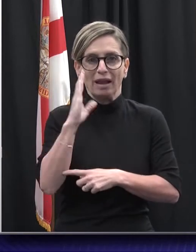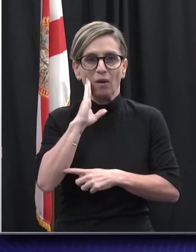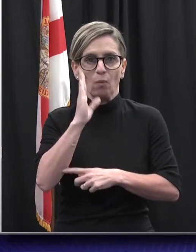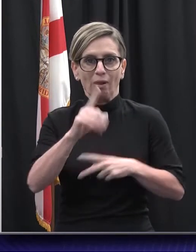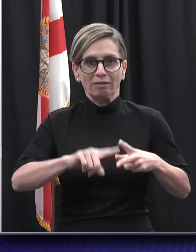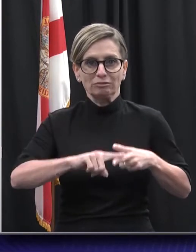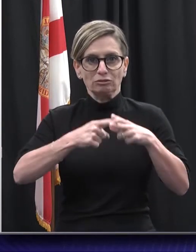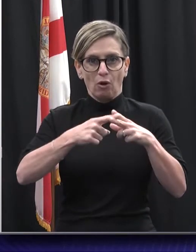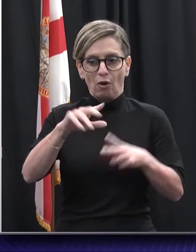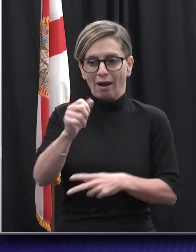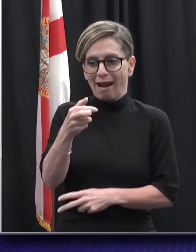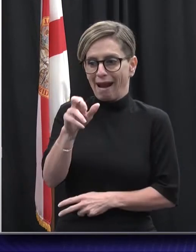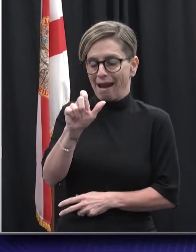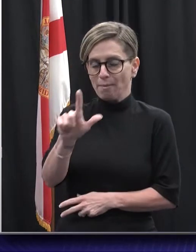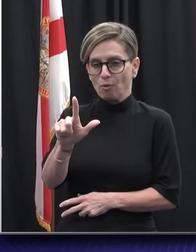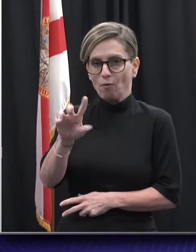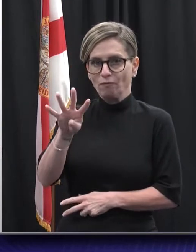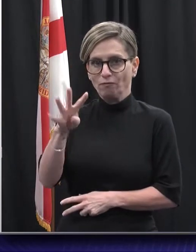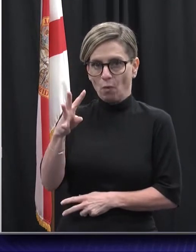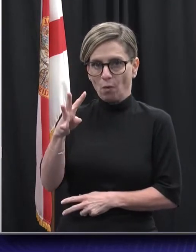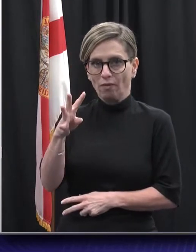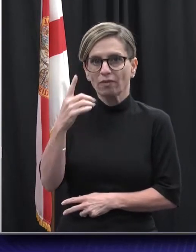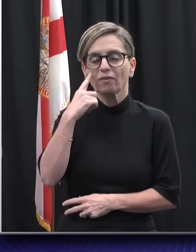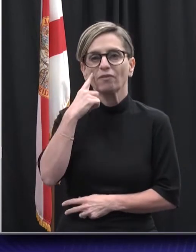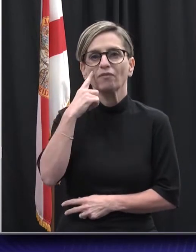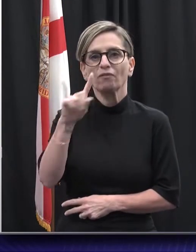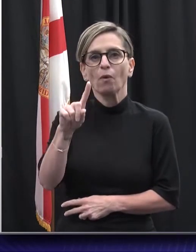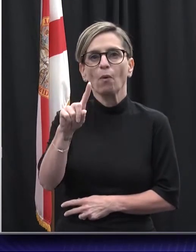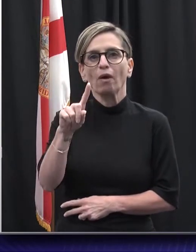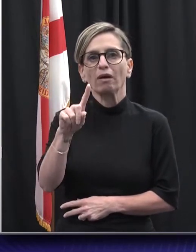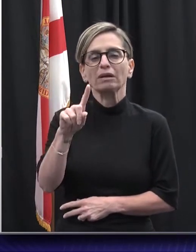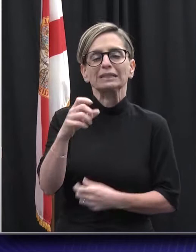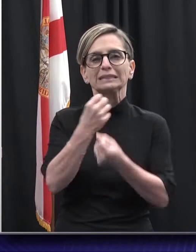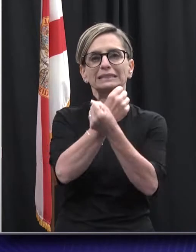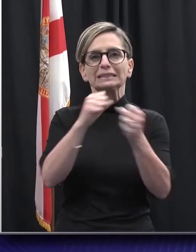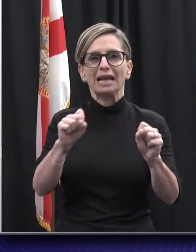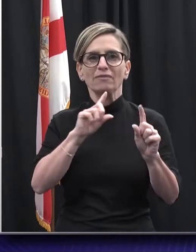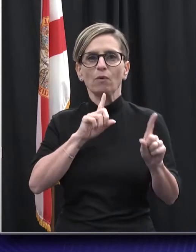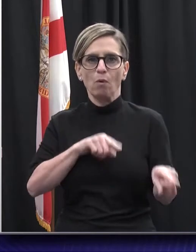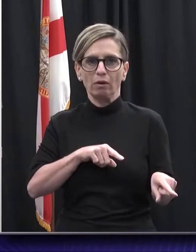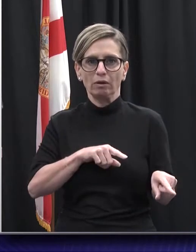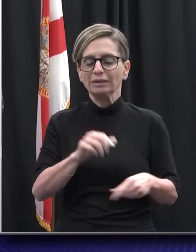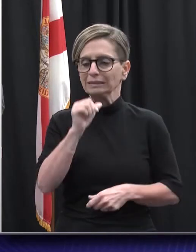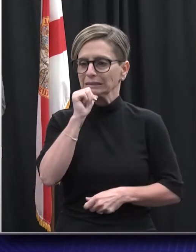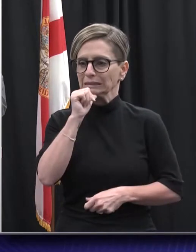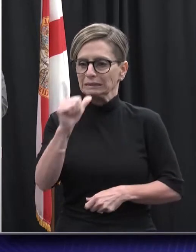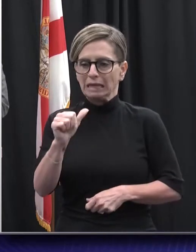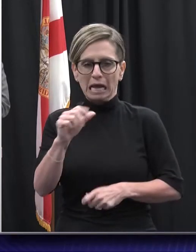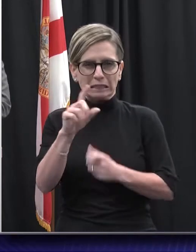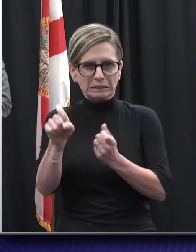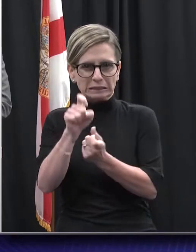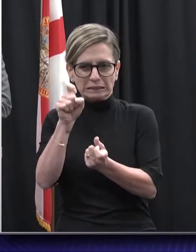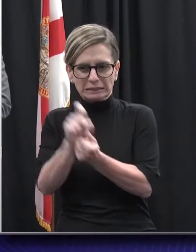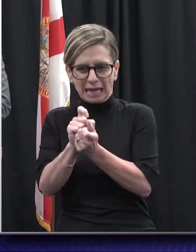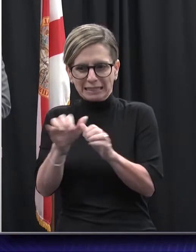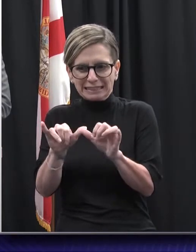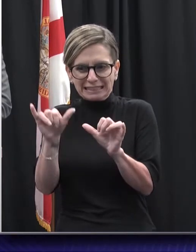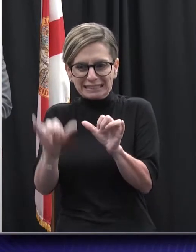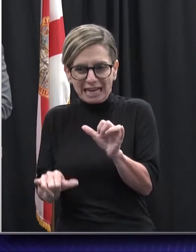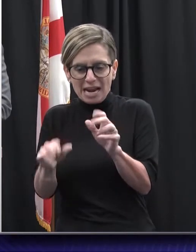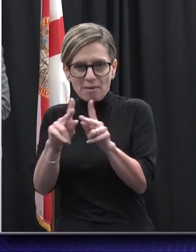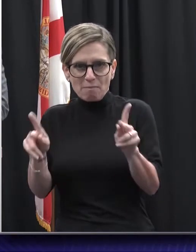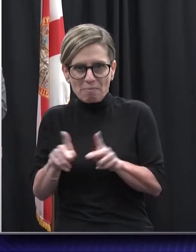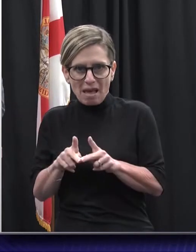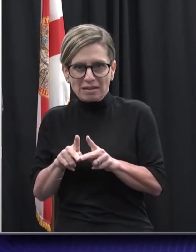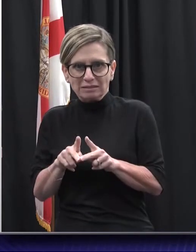the 4th. This is not a shelter-in-place order. It is not that restrictive. It is a